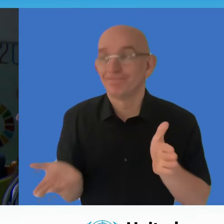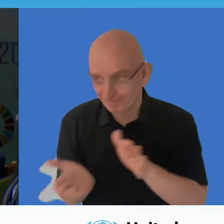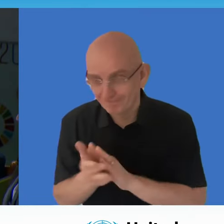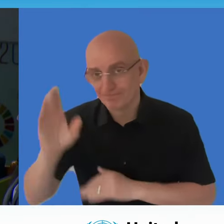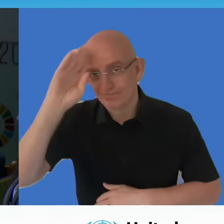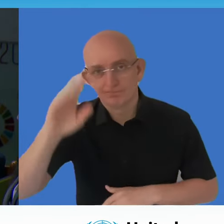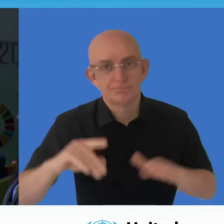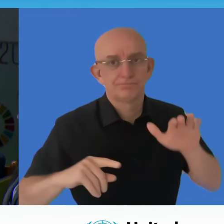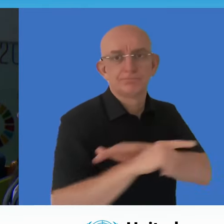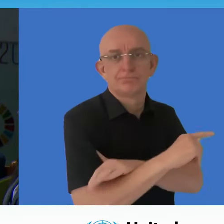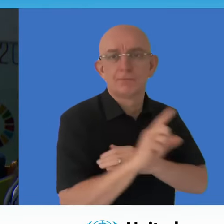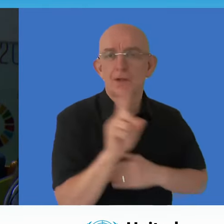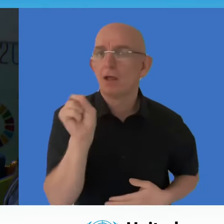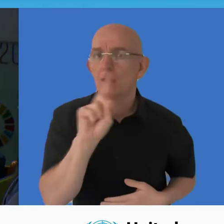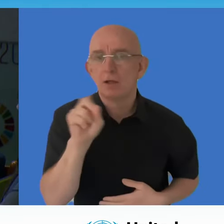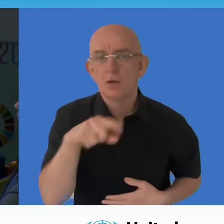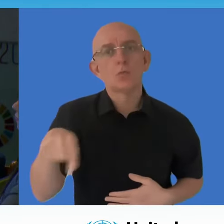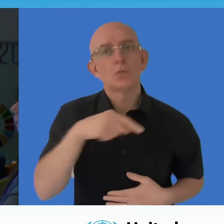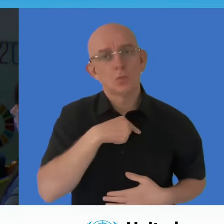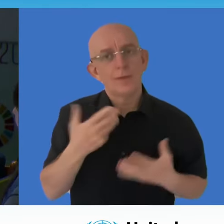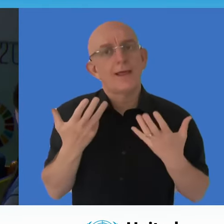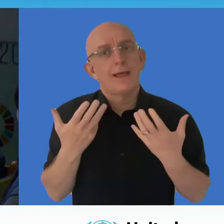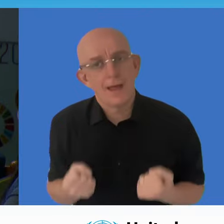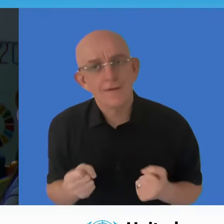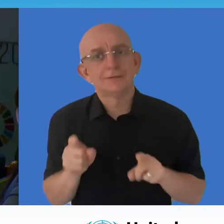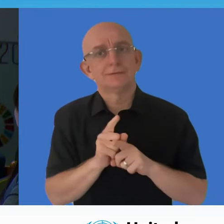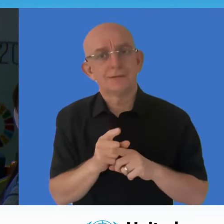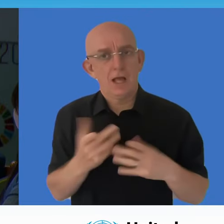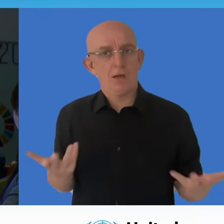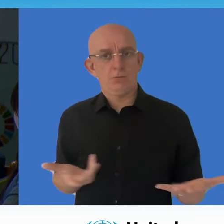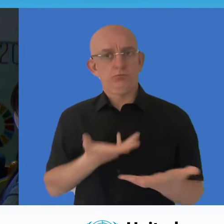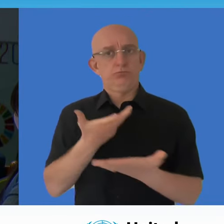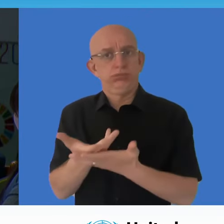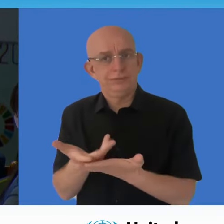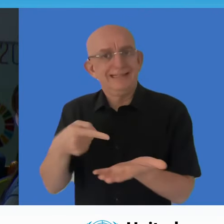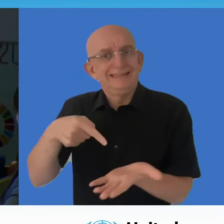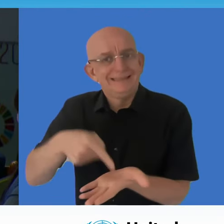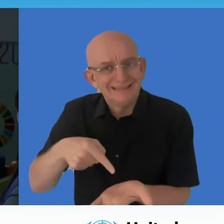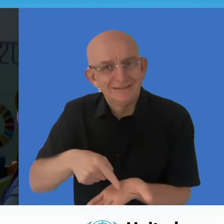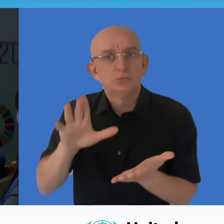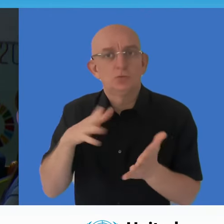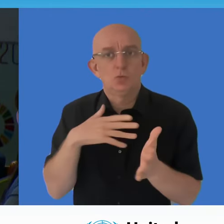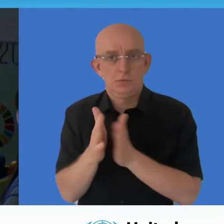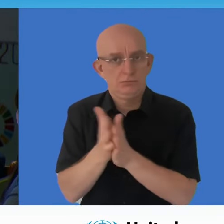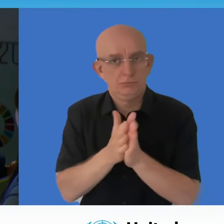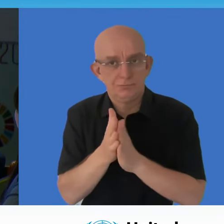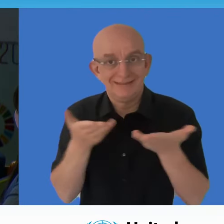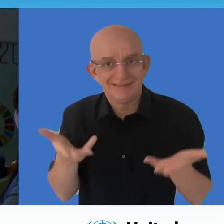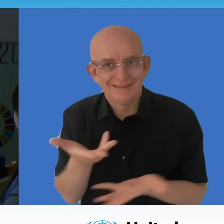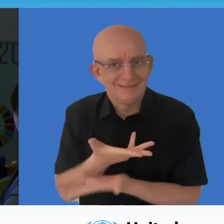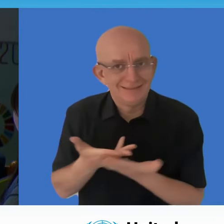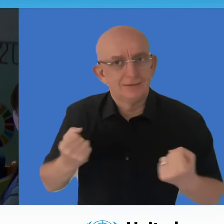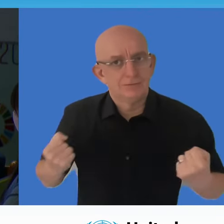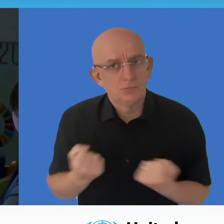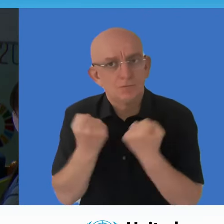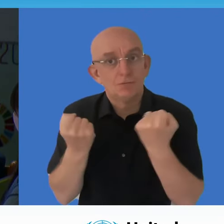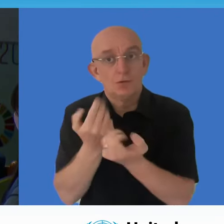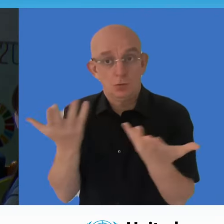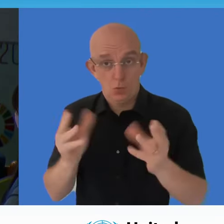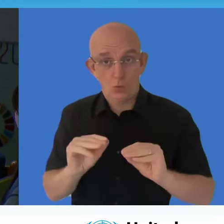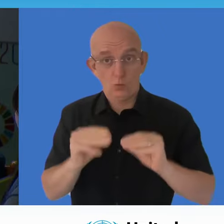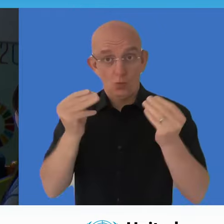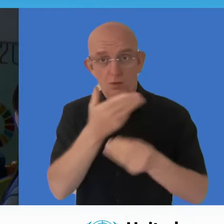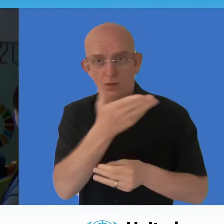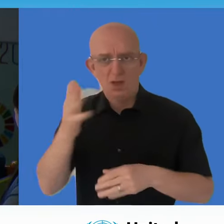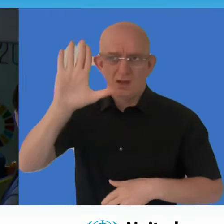Therefore, this week, I'm so excited that we're building this movement of young people who are demanding change. But to your question, how do we